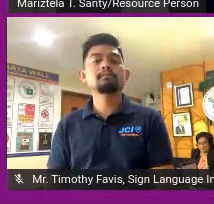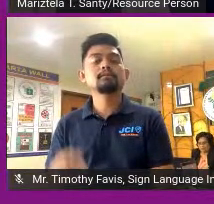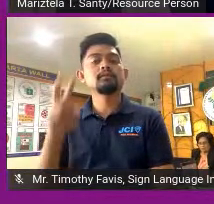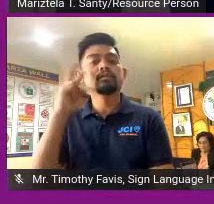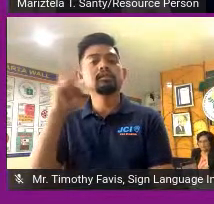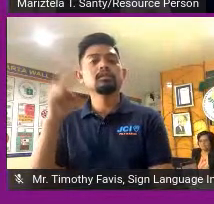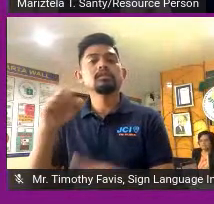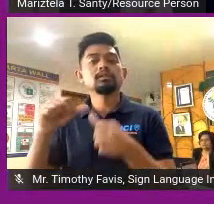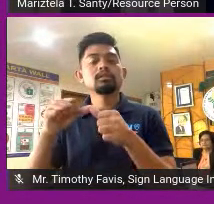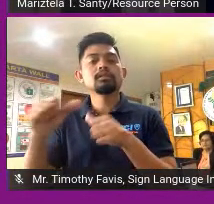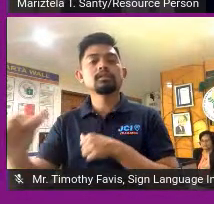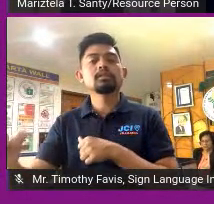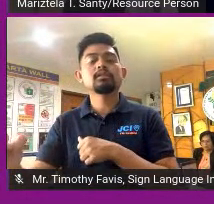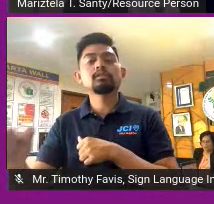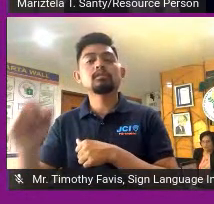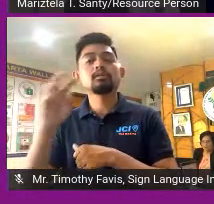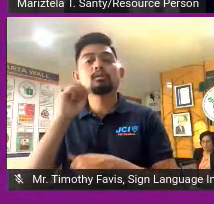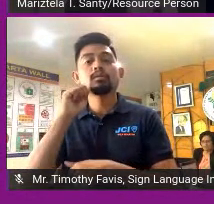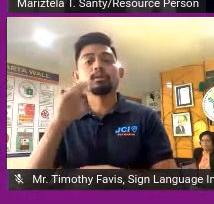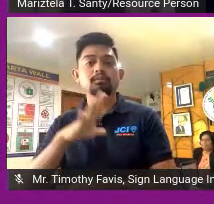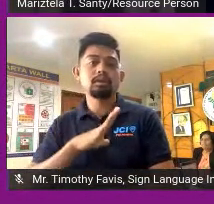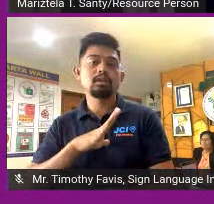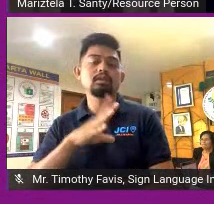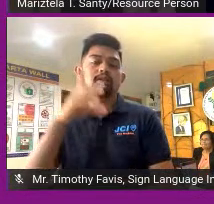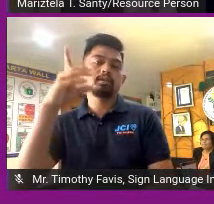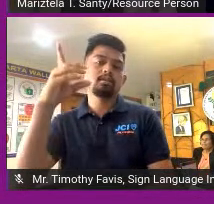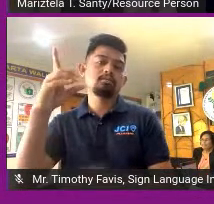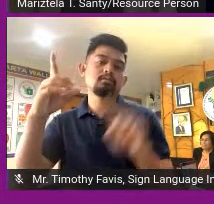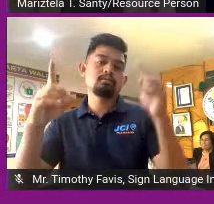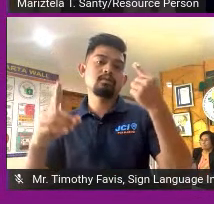violence against women, we have